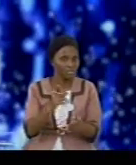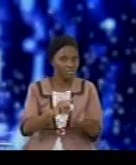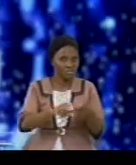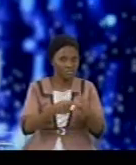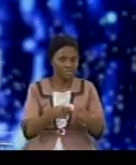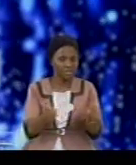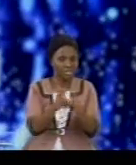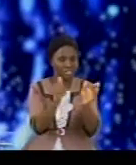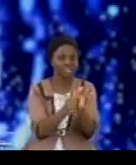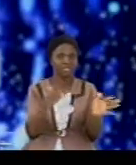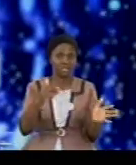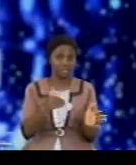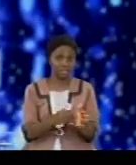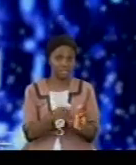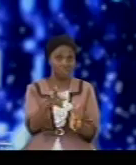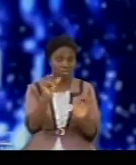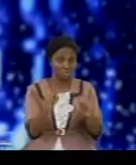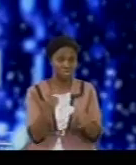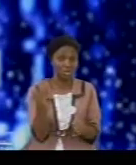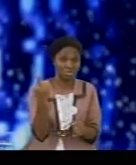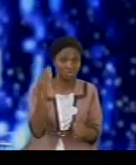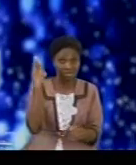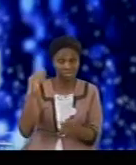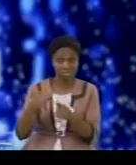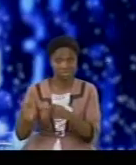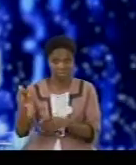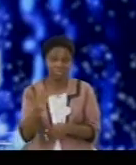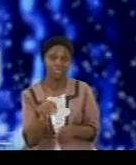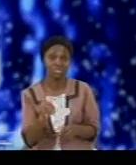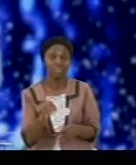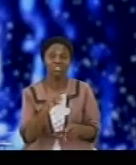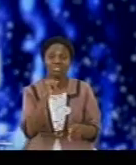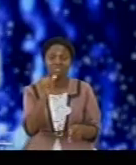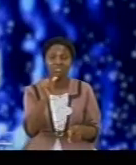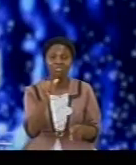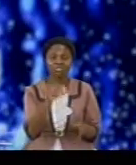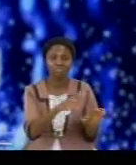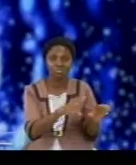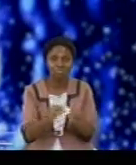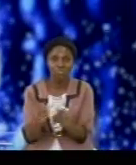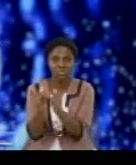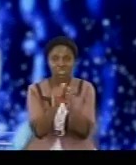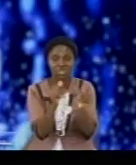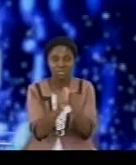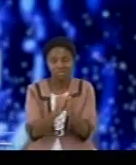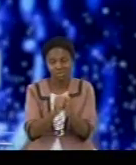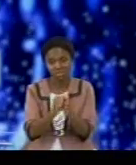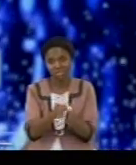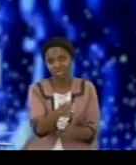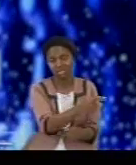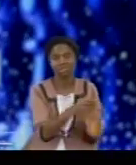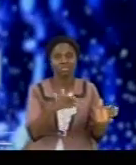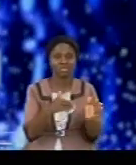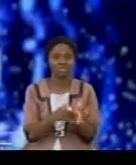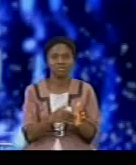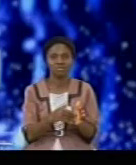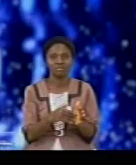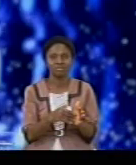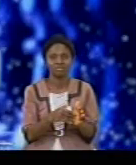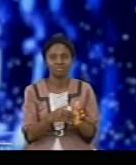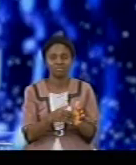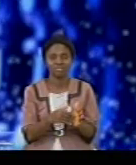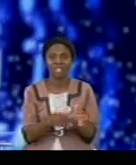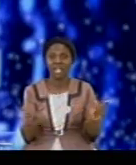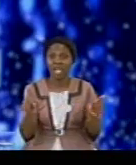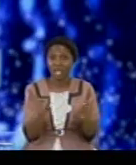together in the old way. Now your moving together is to make them to come to the light, to make them to know the Lord also, as you